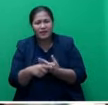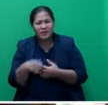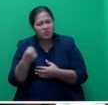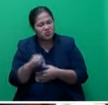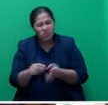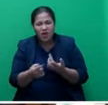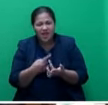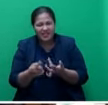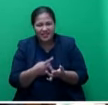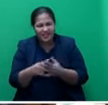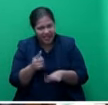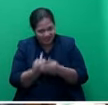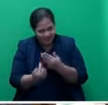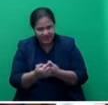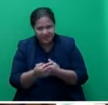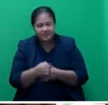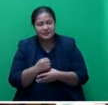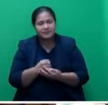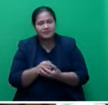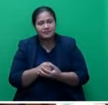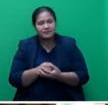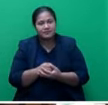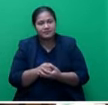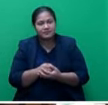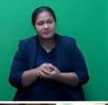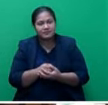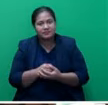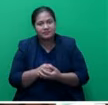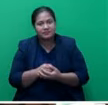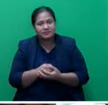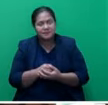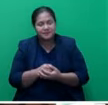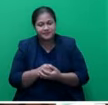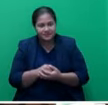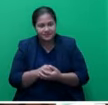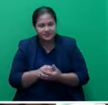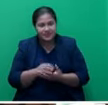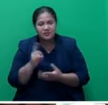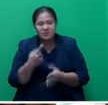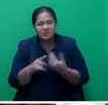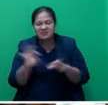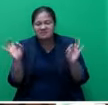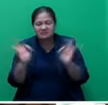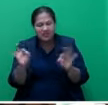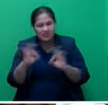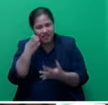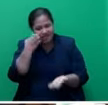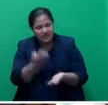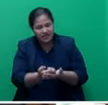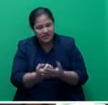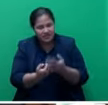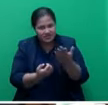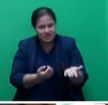said that has happened. Not a single peer review has said that has happened. Absolutely no evidence to suggest that.